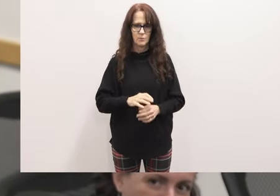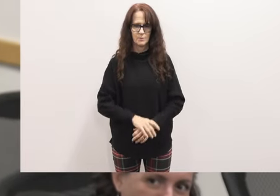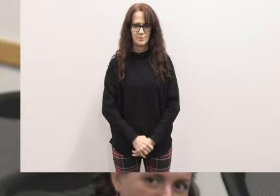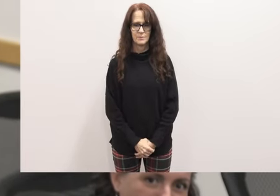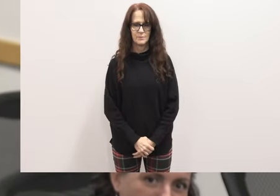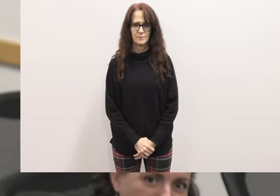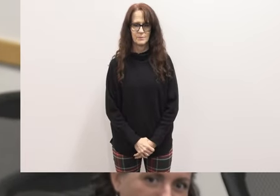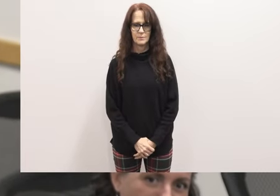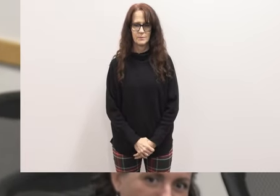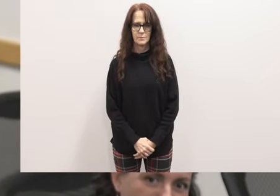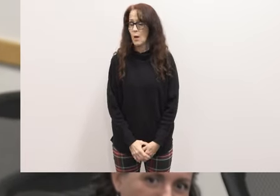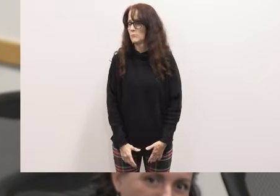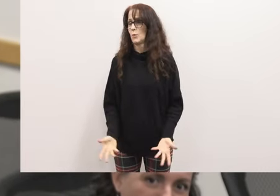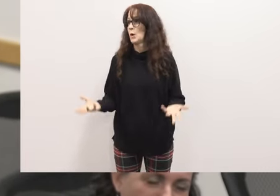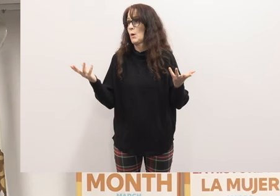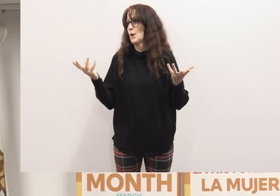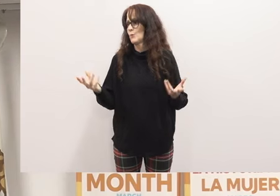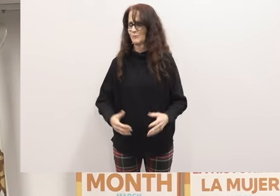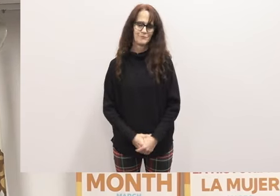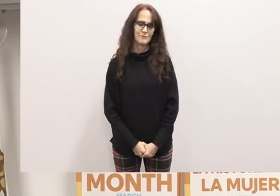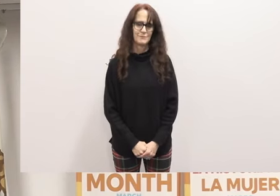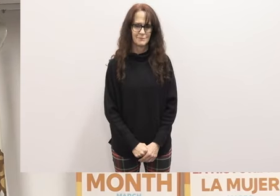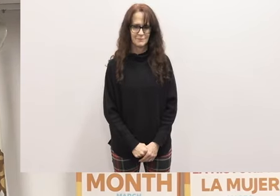Why do I know?